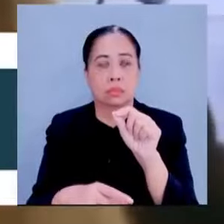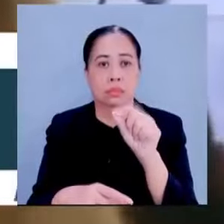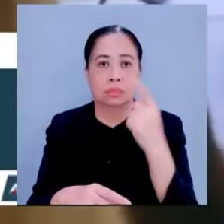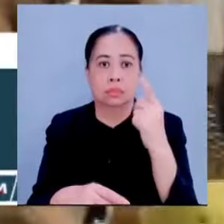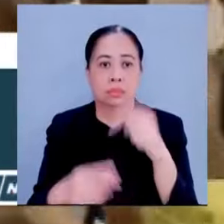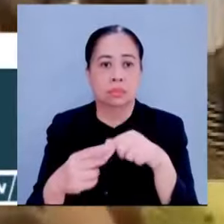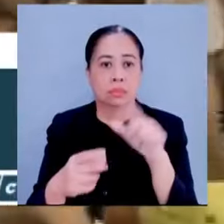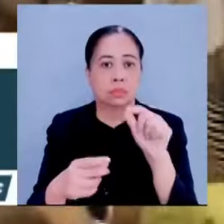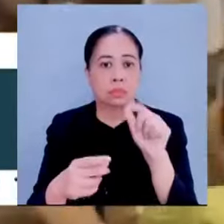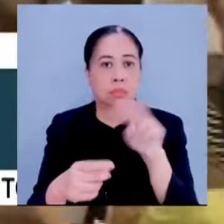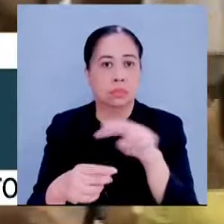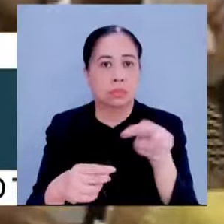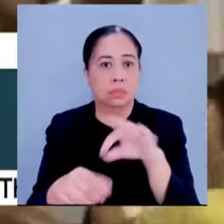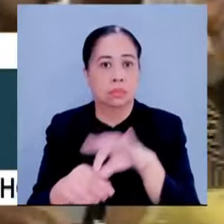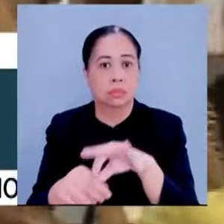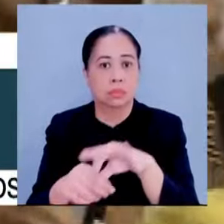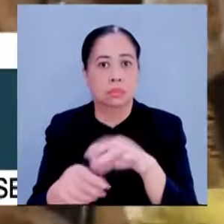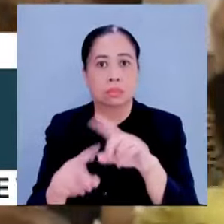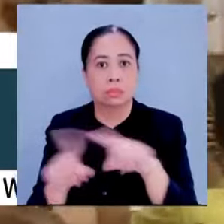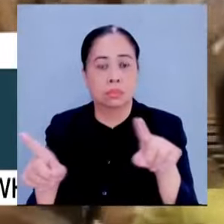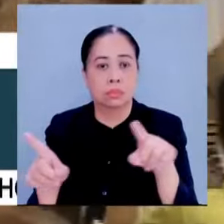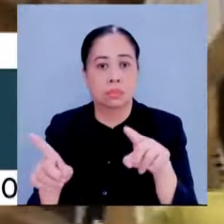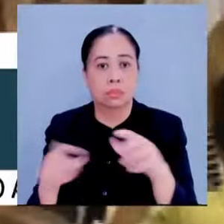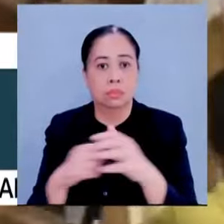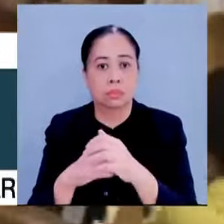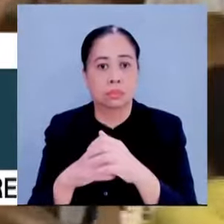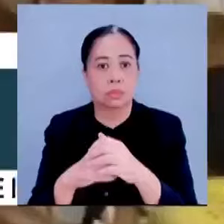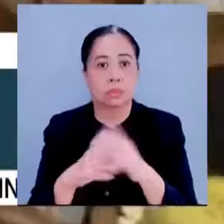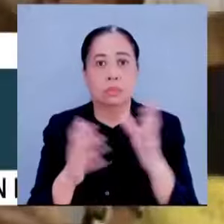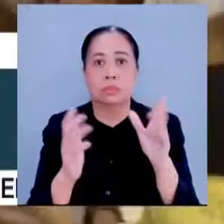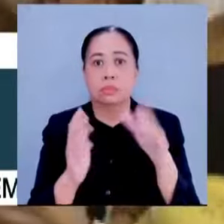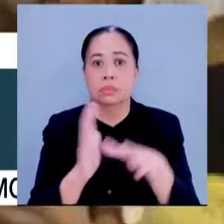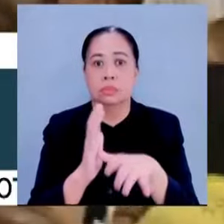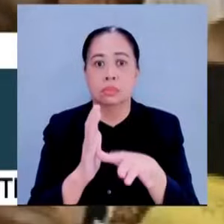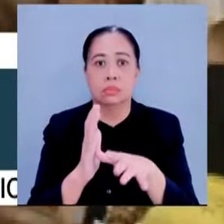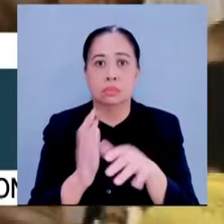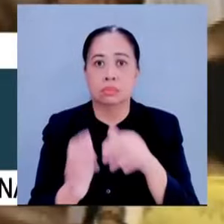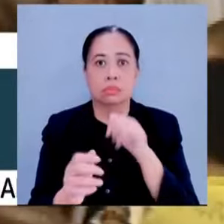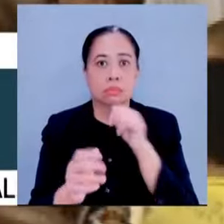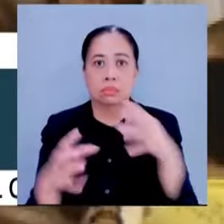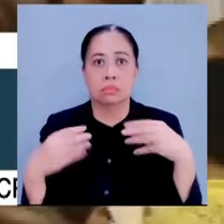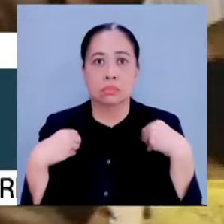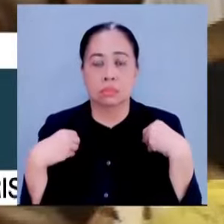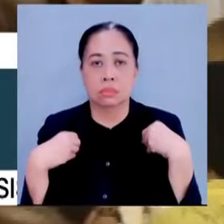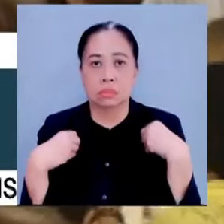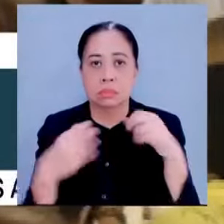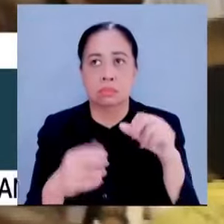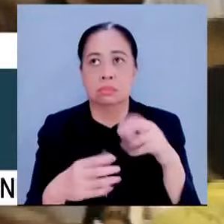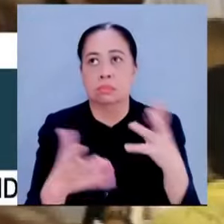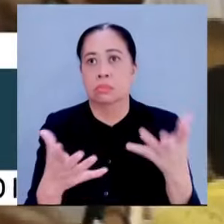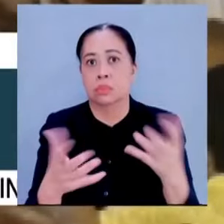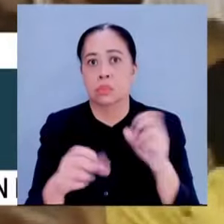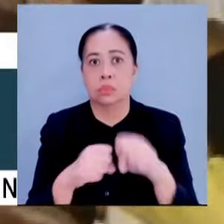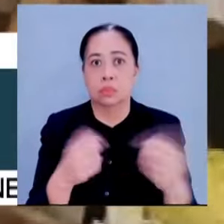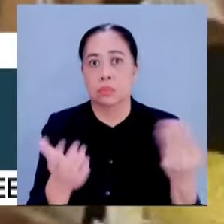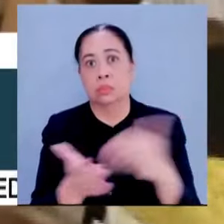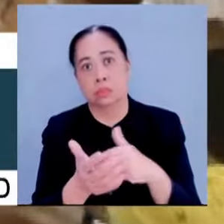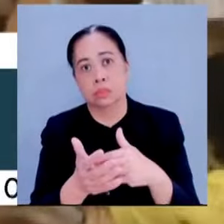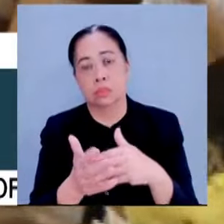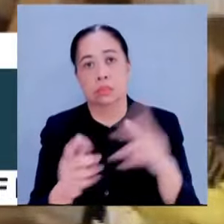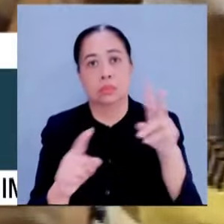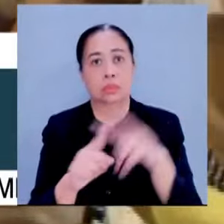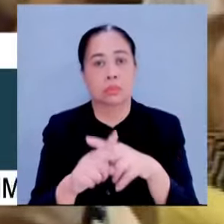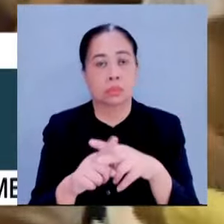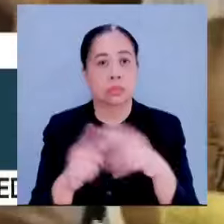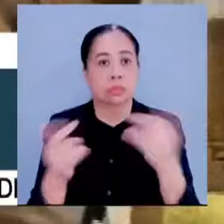of the 2022 elections, but the COMELEC denied it. So we filed another petition